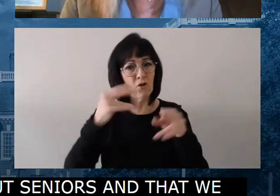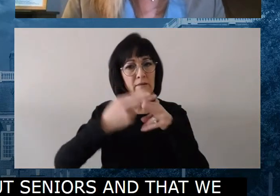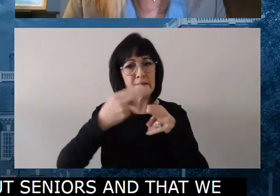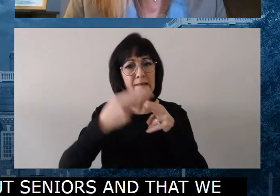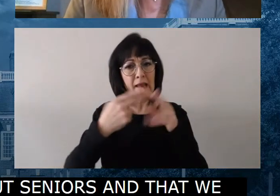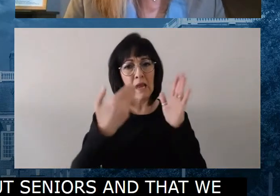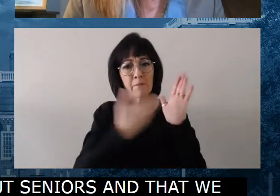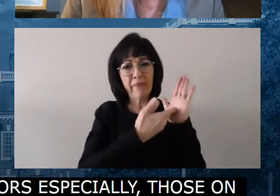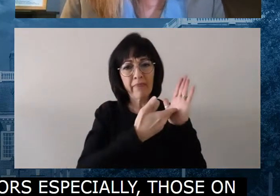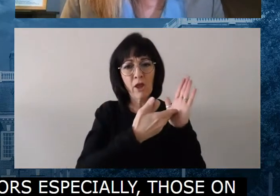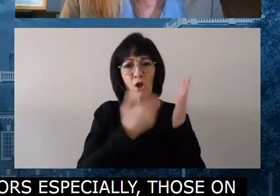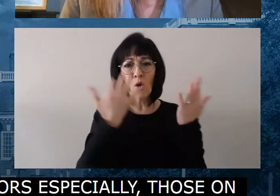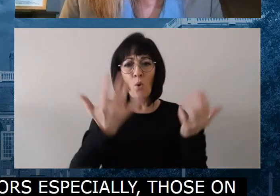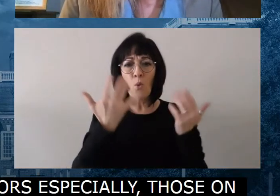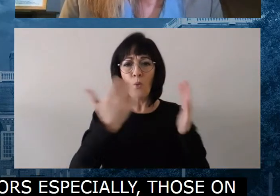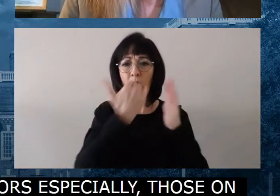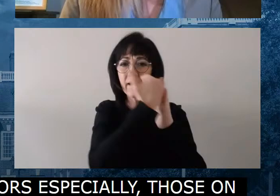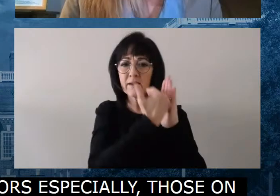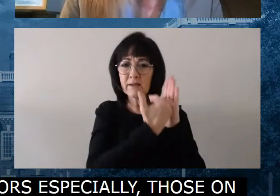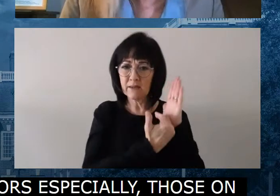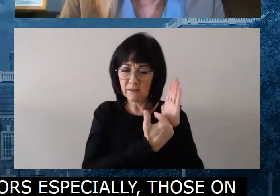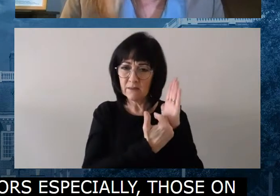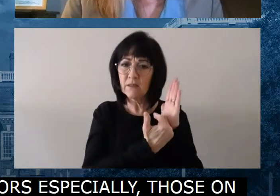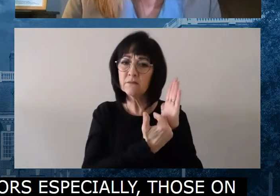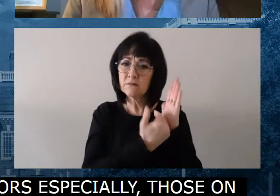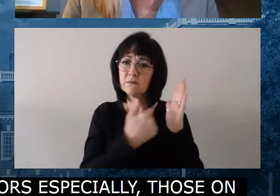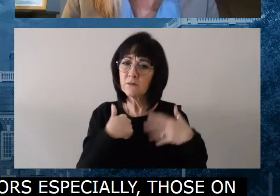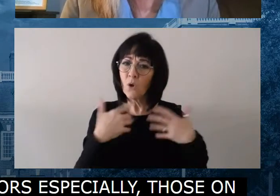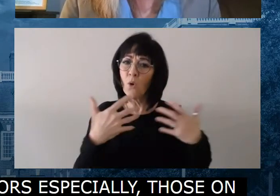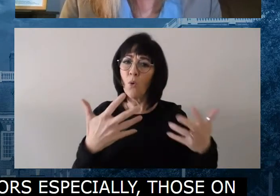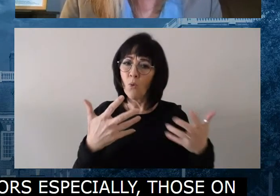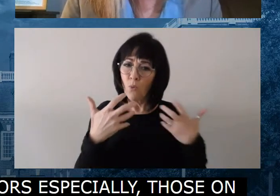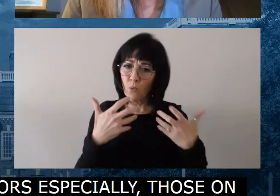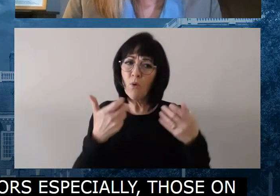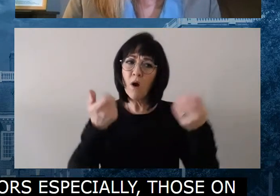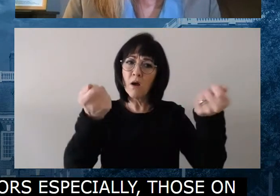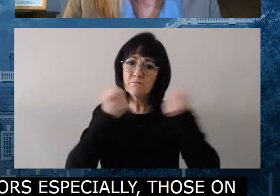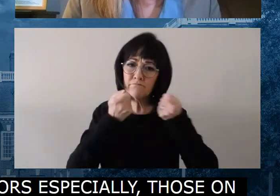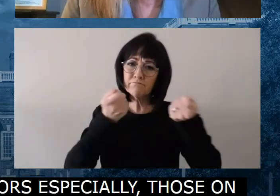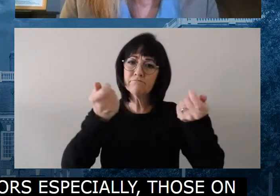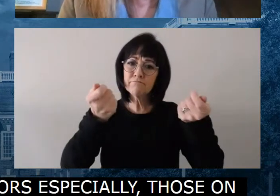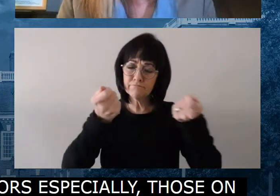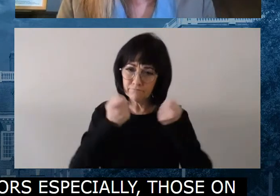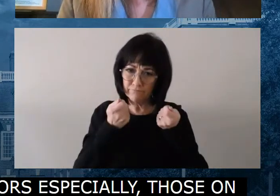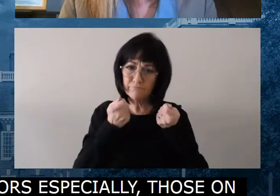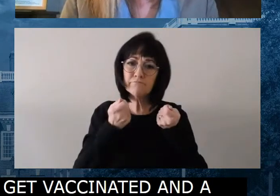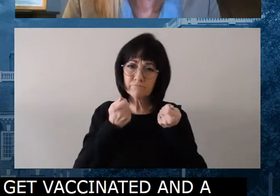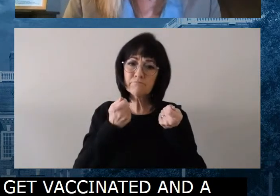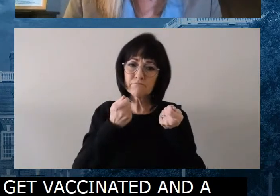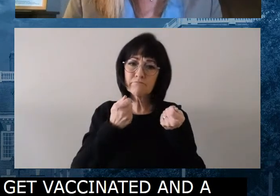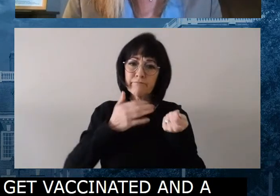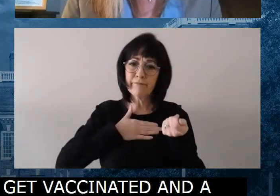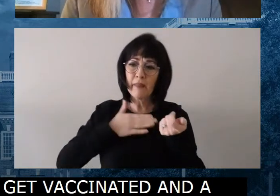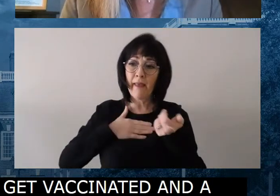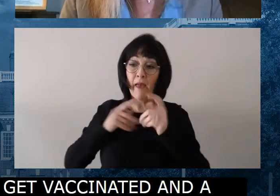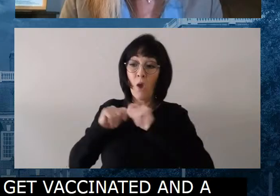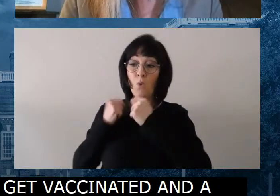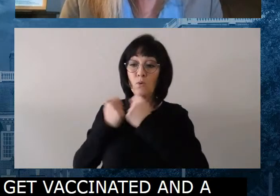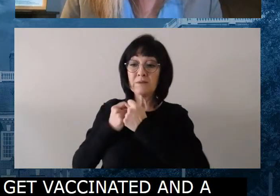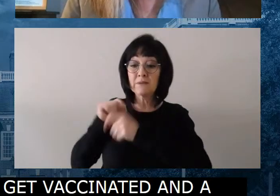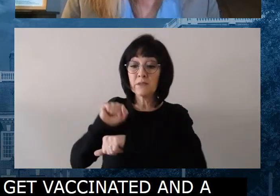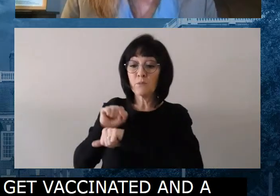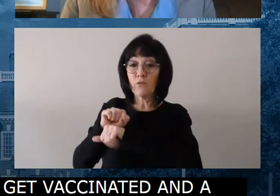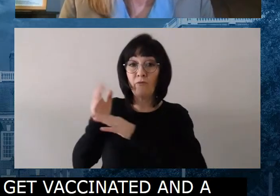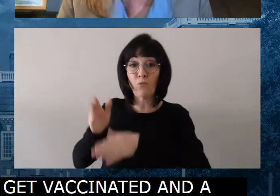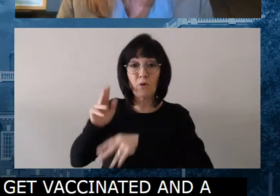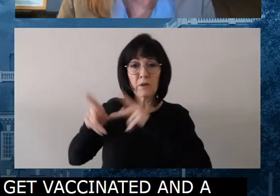get vaccinated. And a lot of outreach took place to those seniors who were on our wait list and to